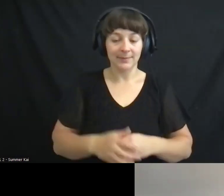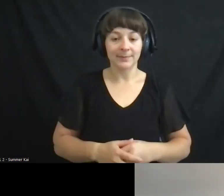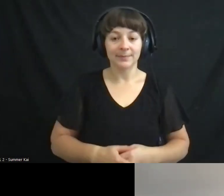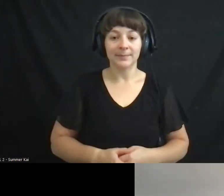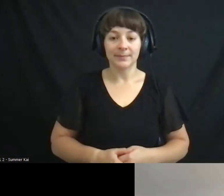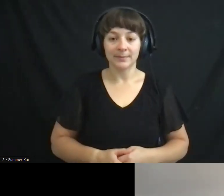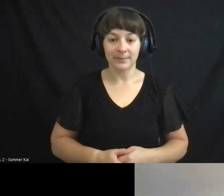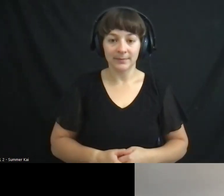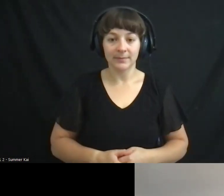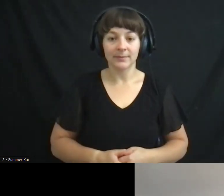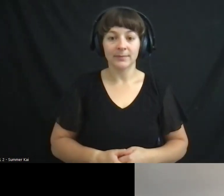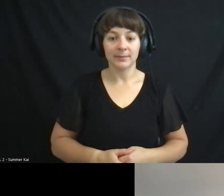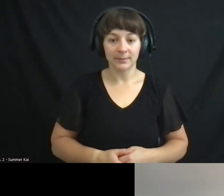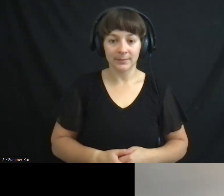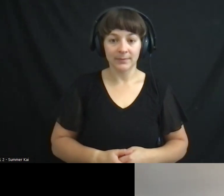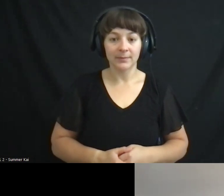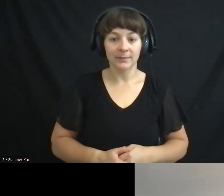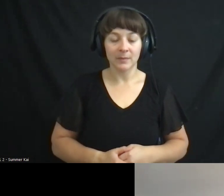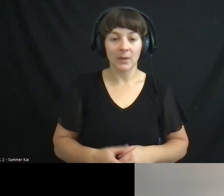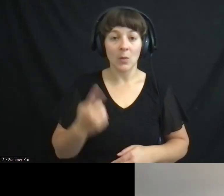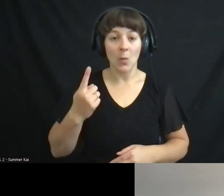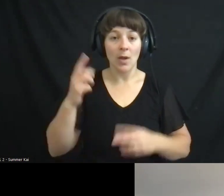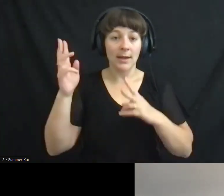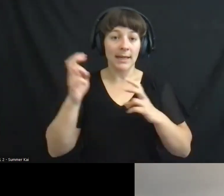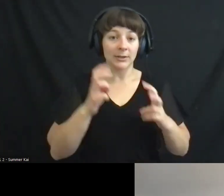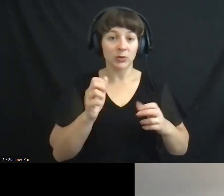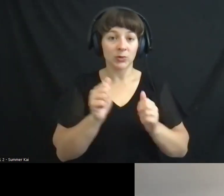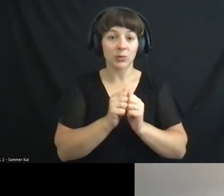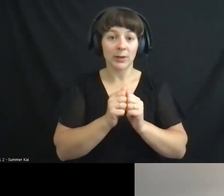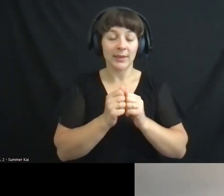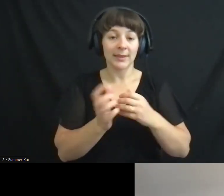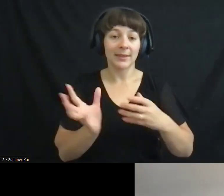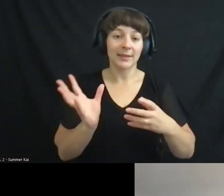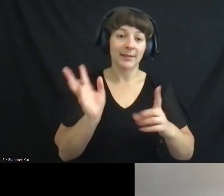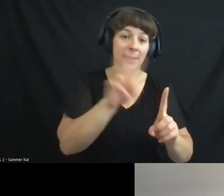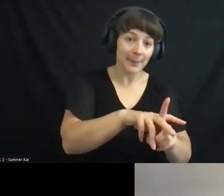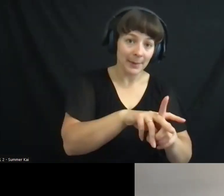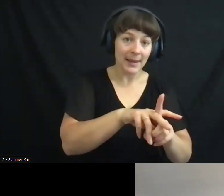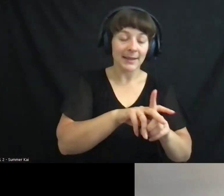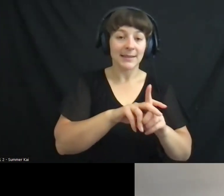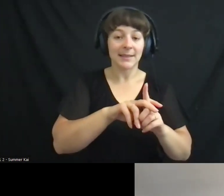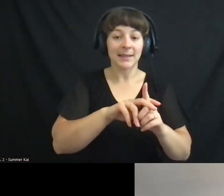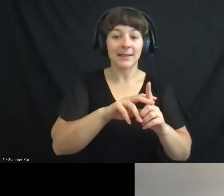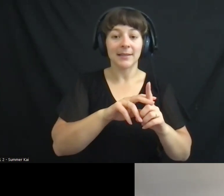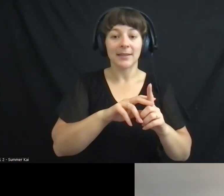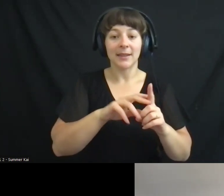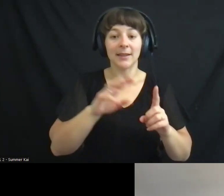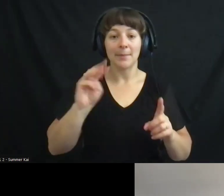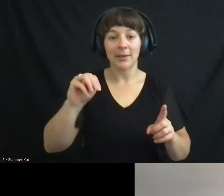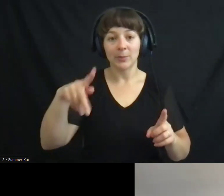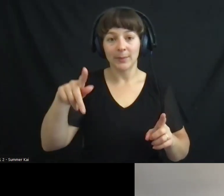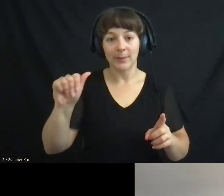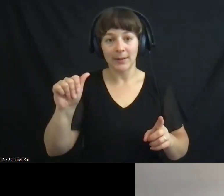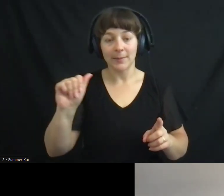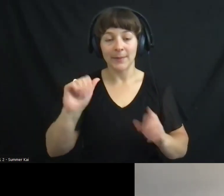and one of the issues in terms of implementing the master plan for aging